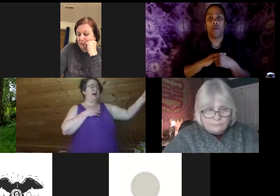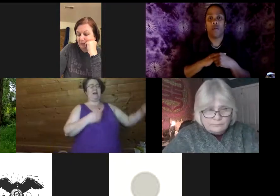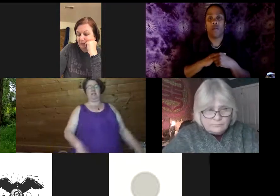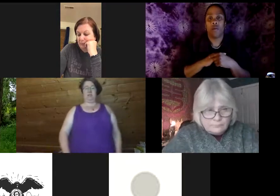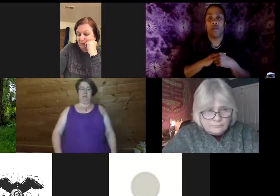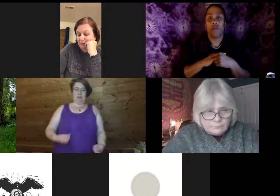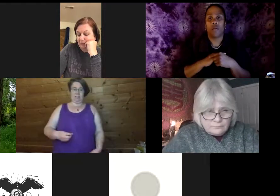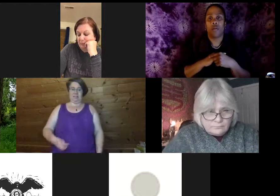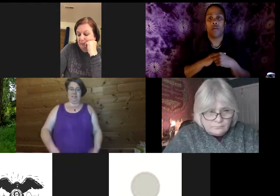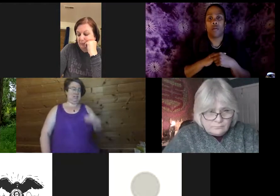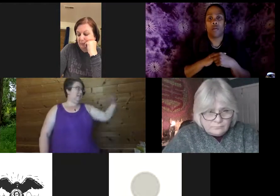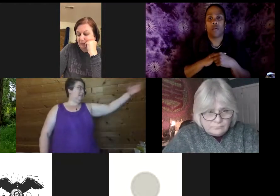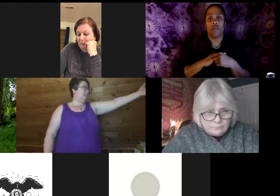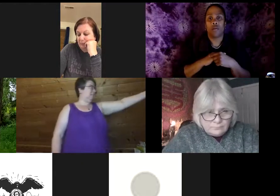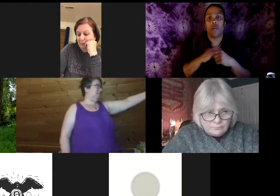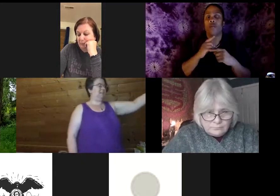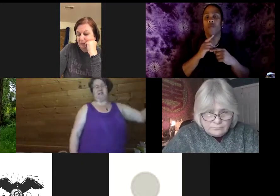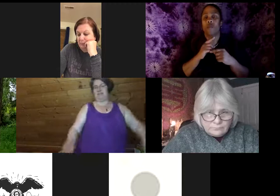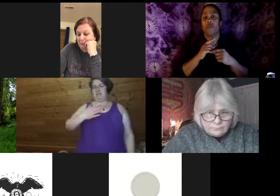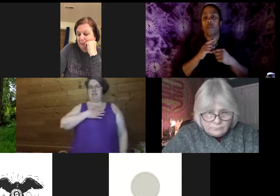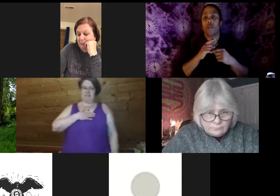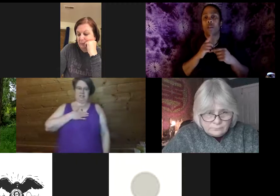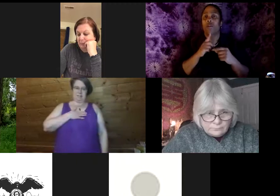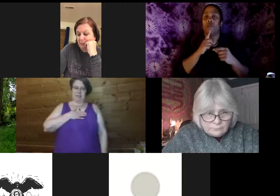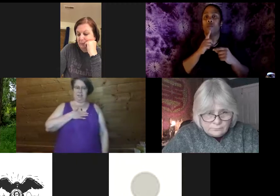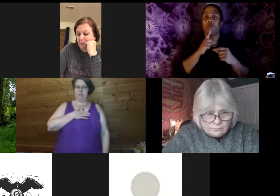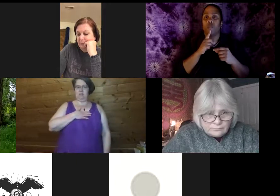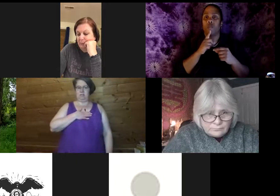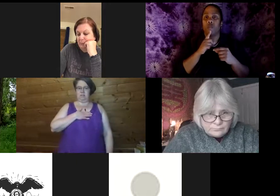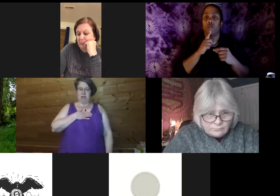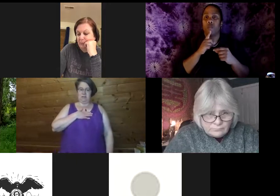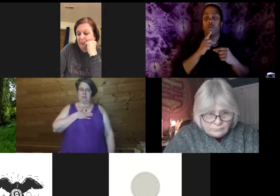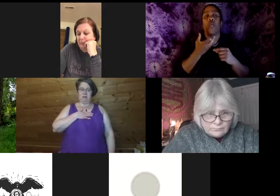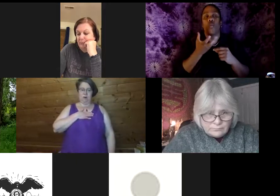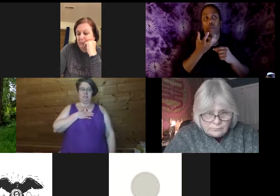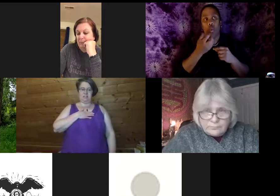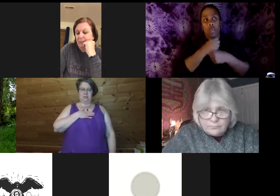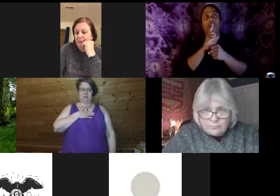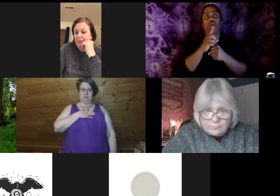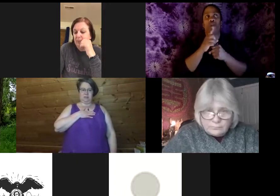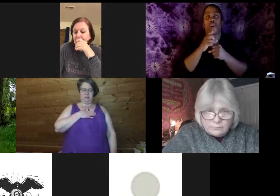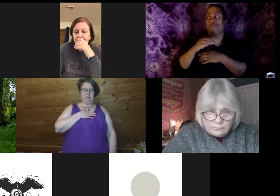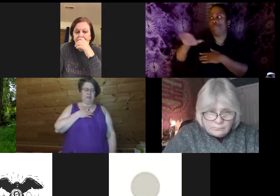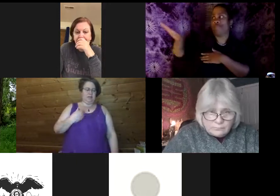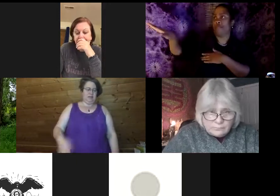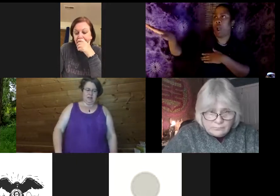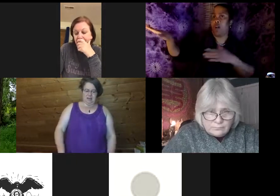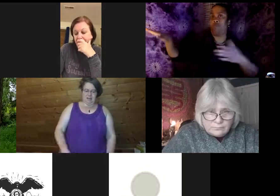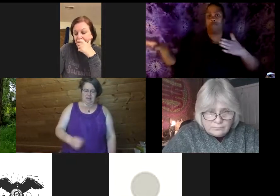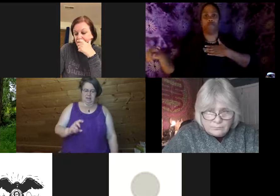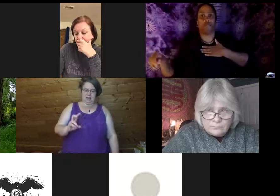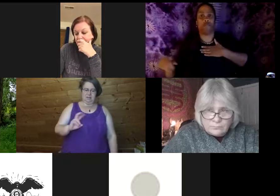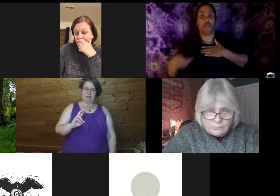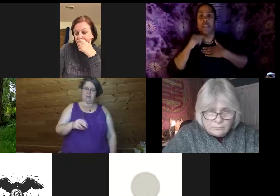we go back. So really watching to see just energetically, right, that this gets to be a clean motion. So having someone watch is helpful.